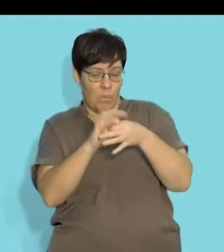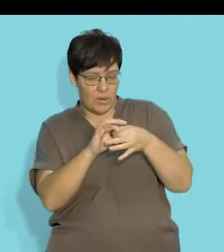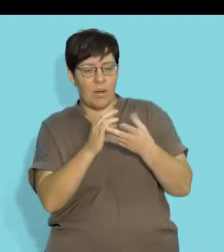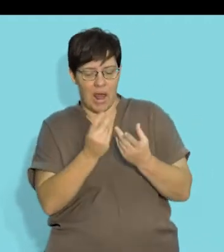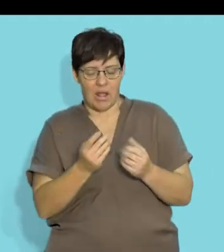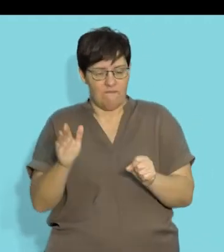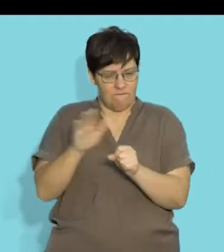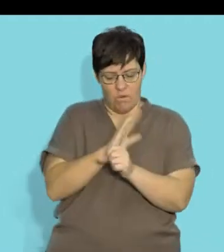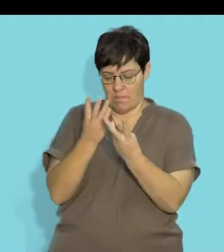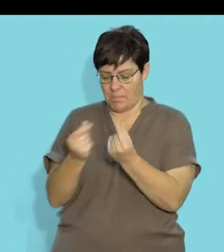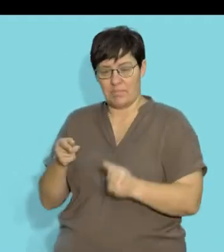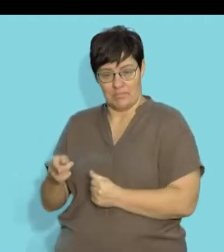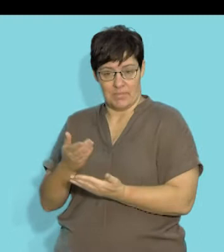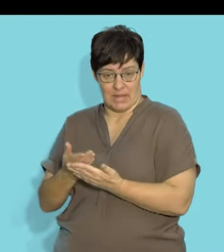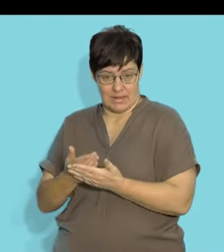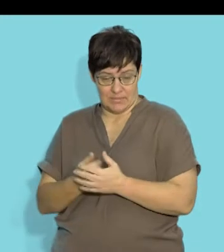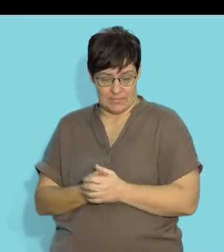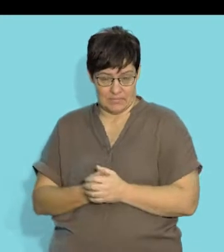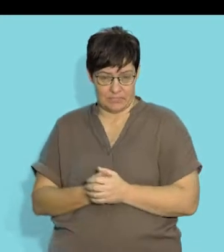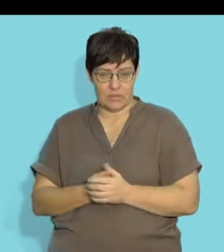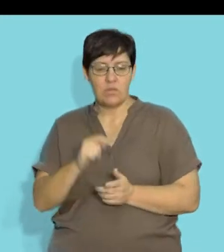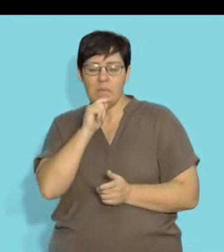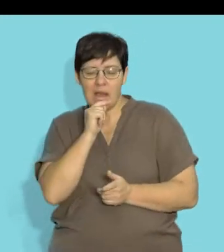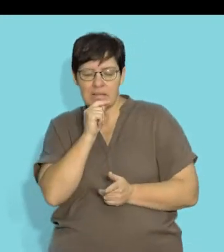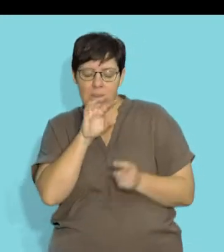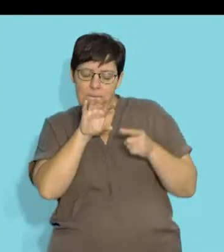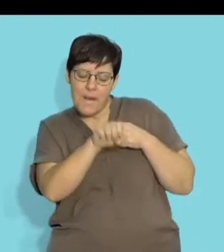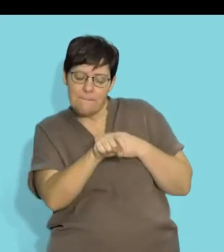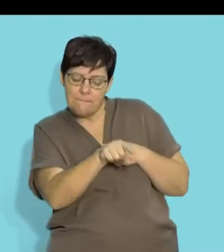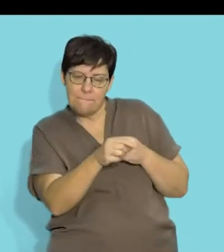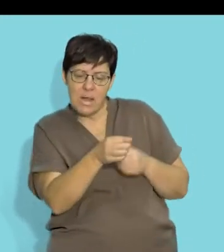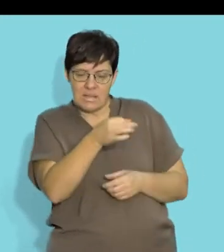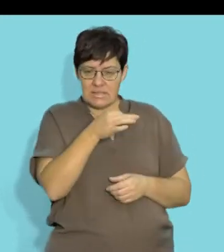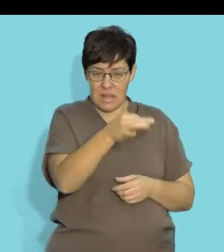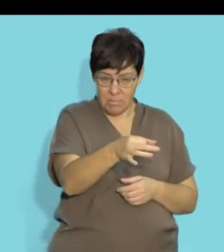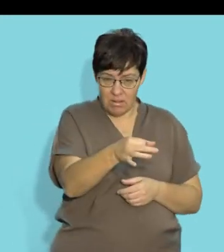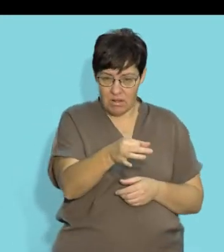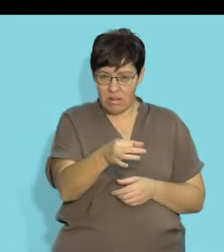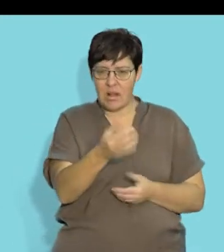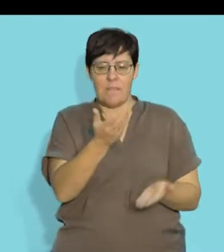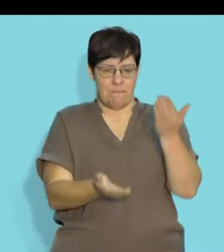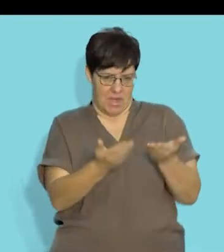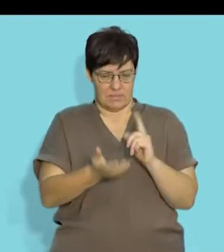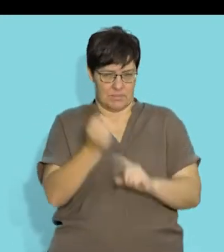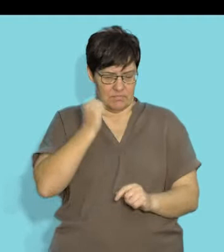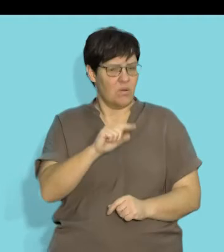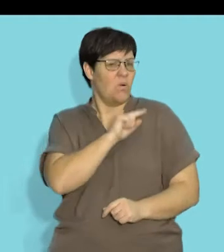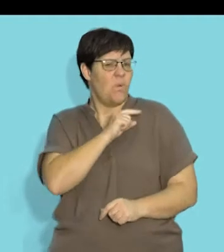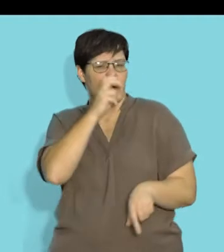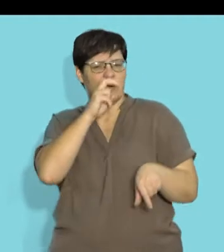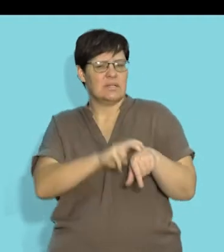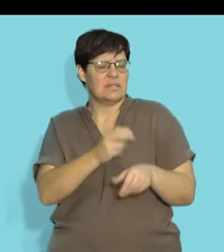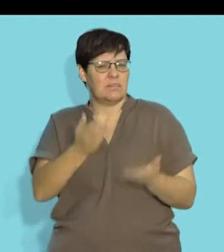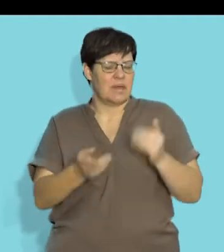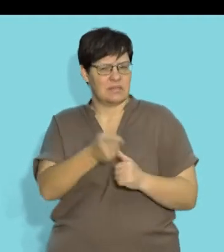soluble. Okay. So we need to determine the mass of that sample of solid correctly. Why do we need the mass? We know that